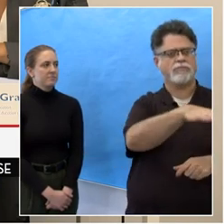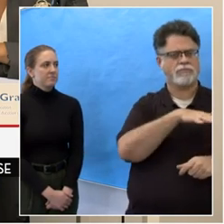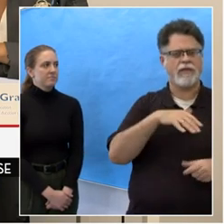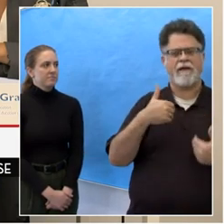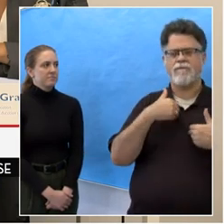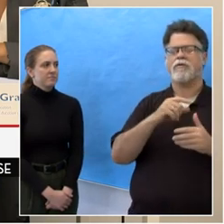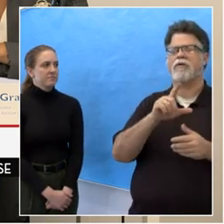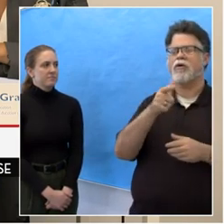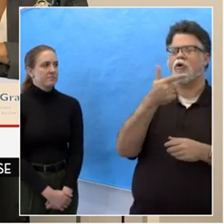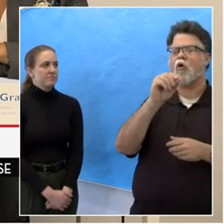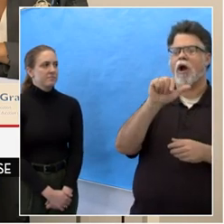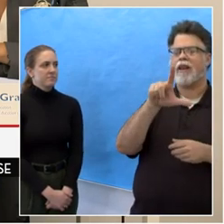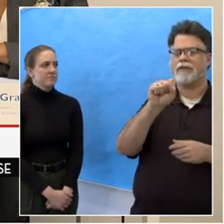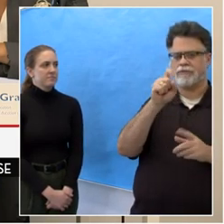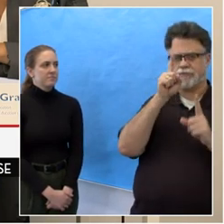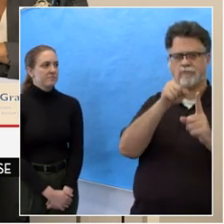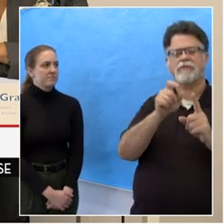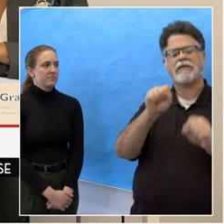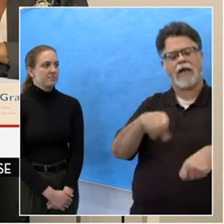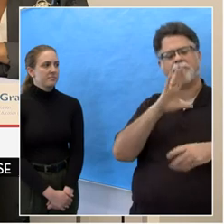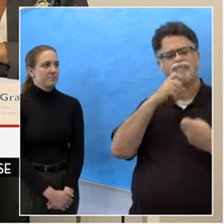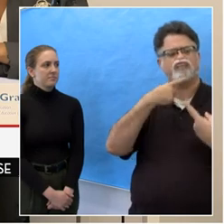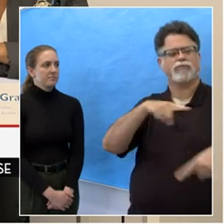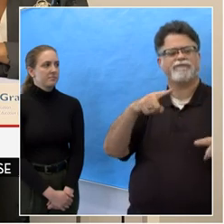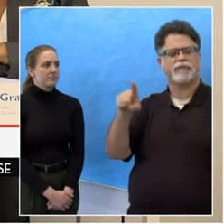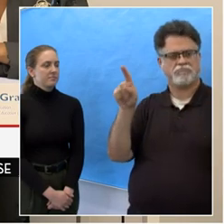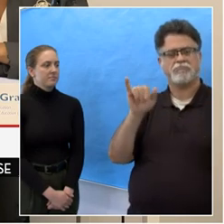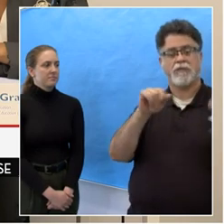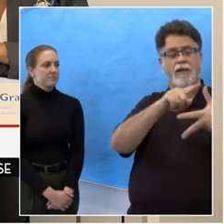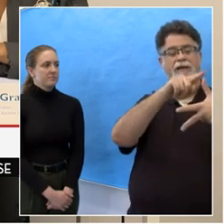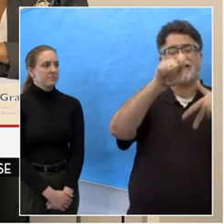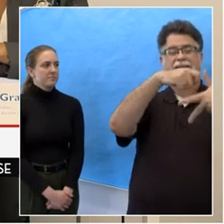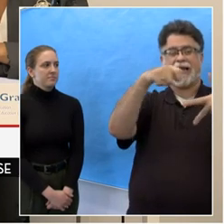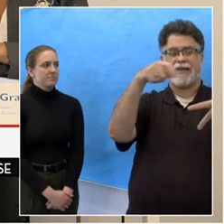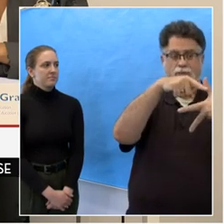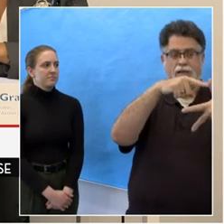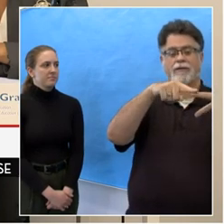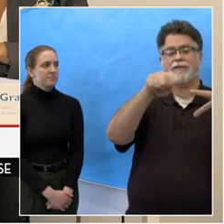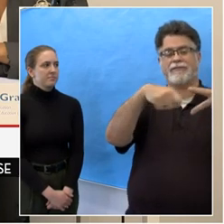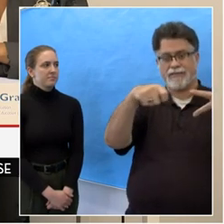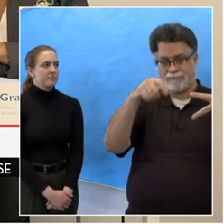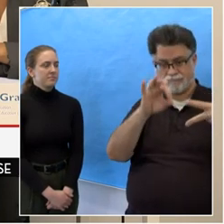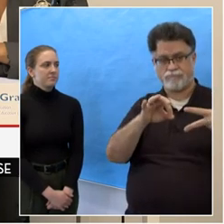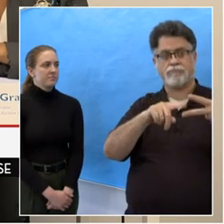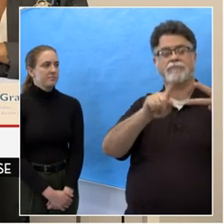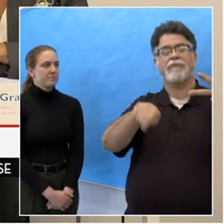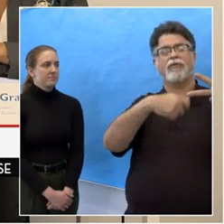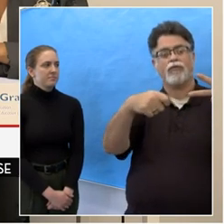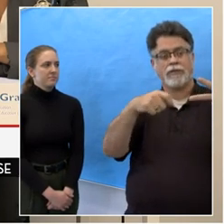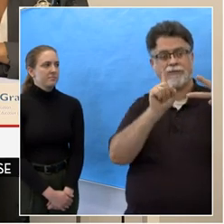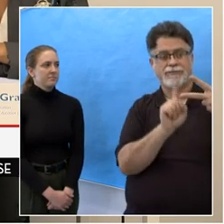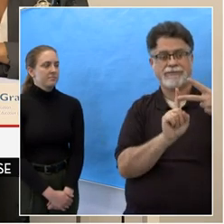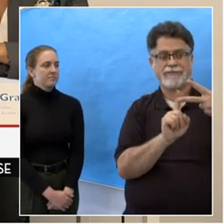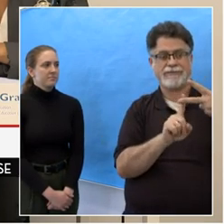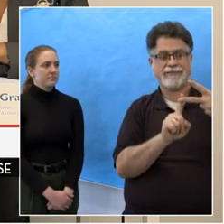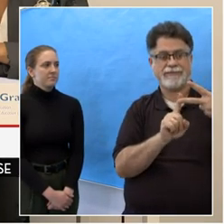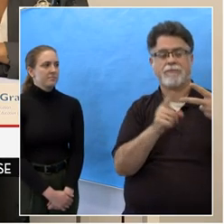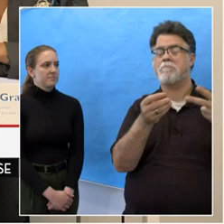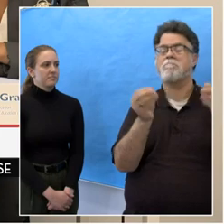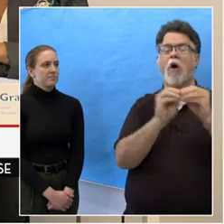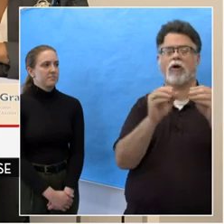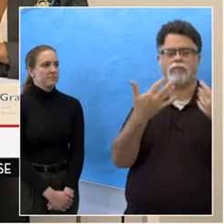out to Tier 3, where we have our most intensive support, it allows us to deepen our work